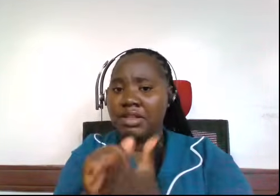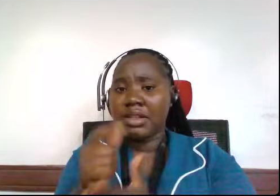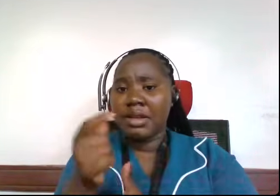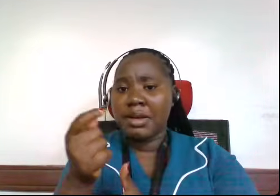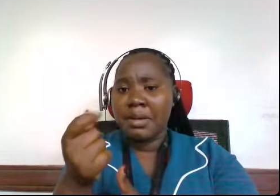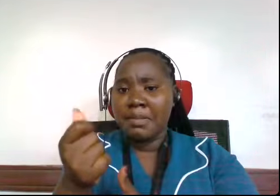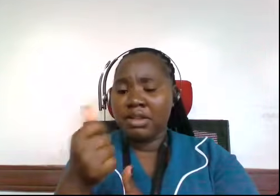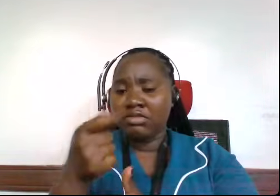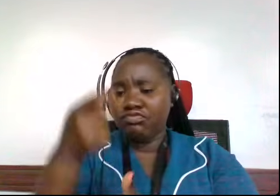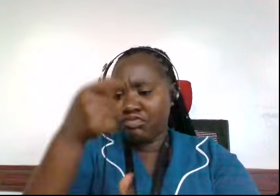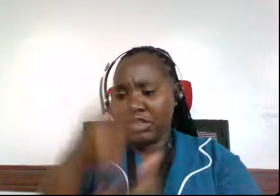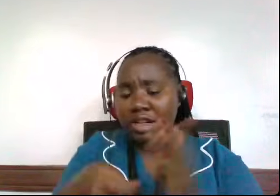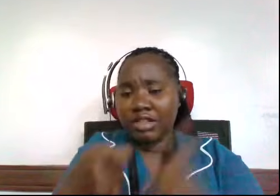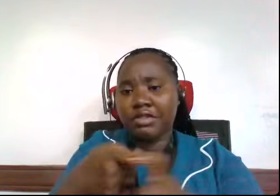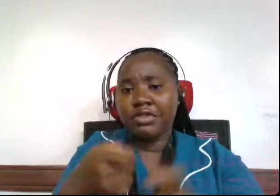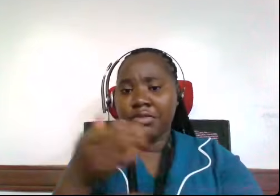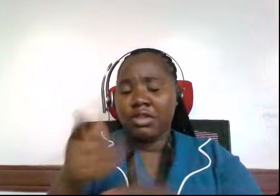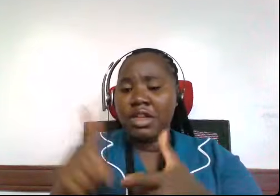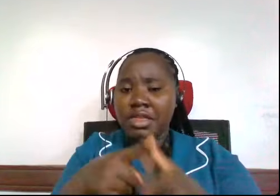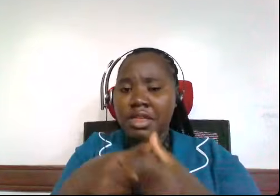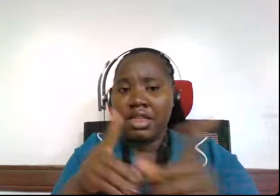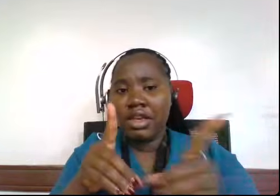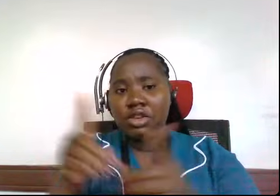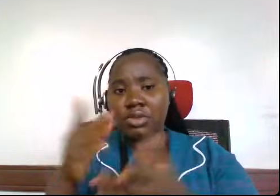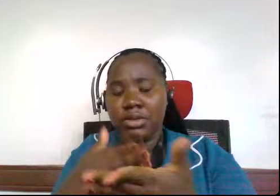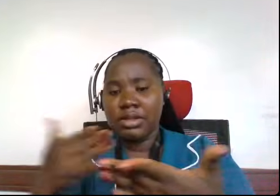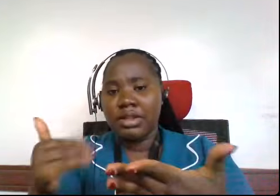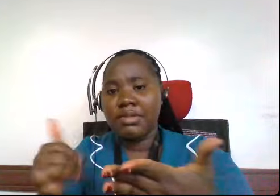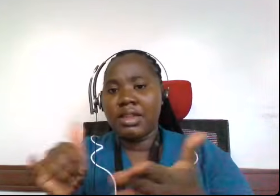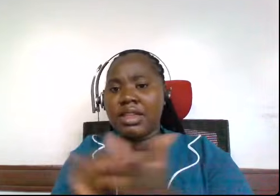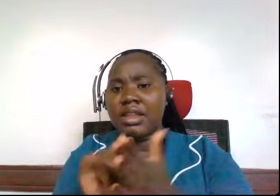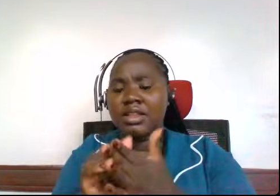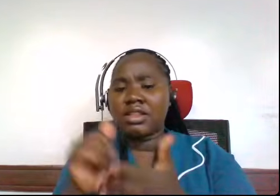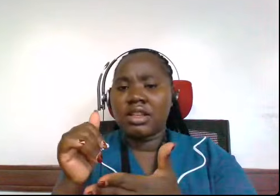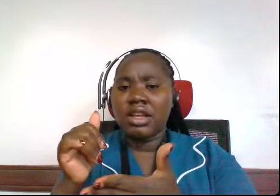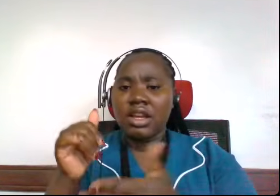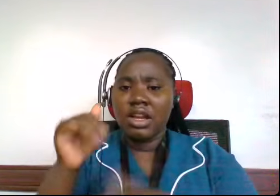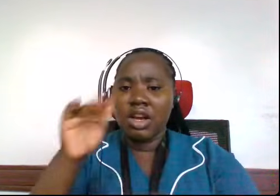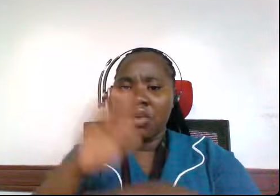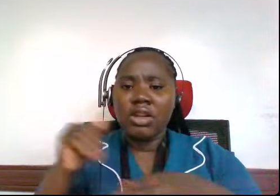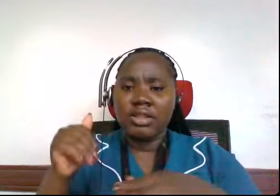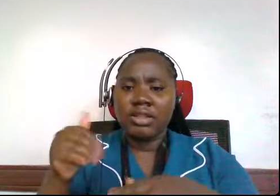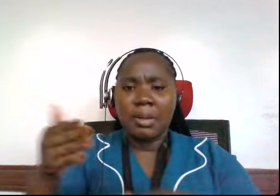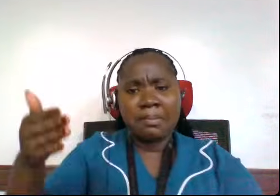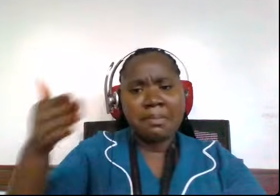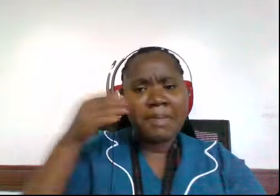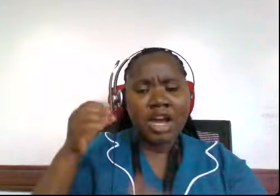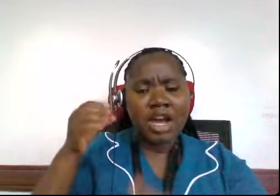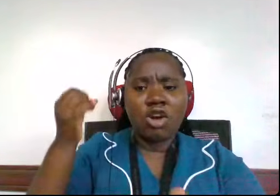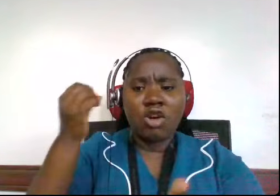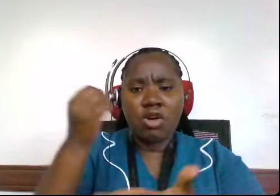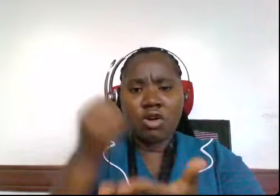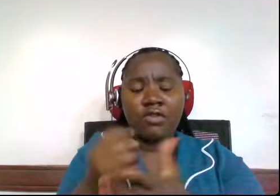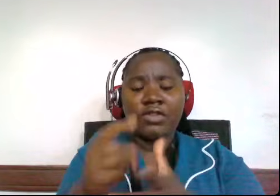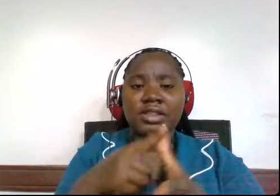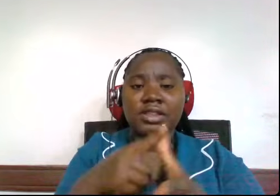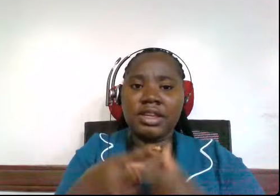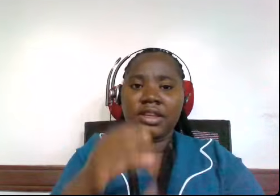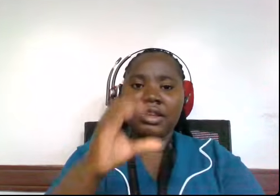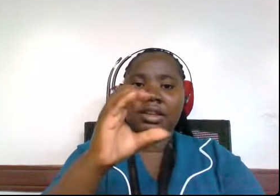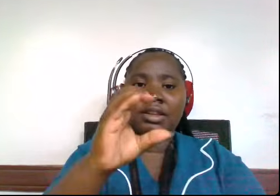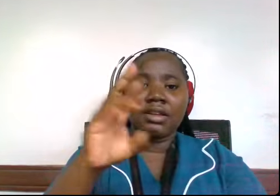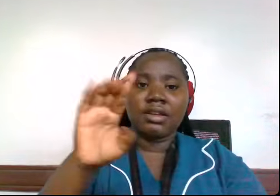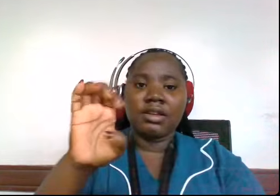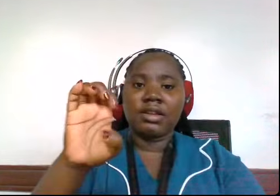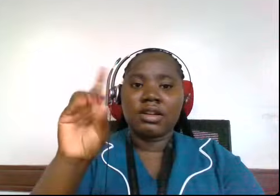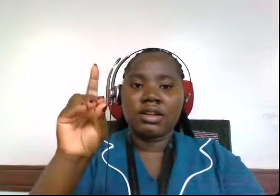you, and there's something they'll do from, we call it back office, and the credits will be able to reflect in your